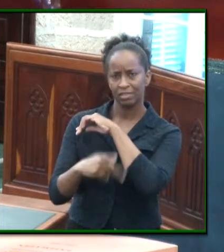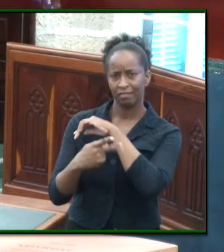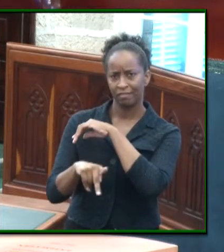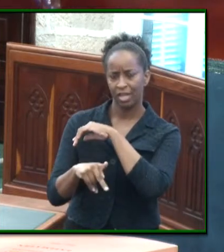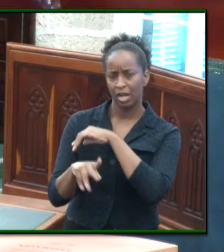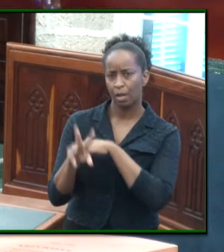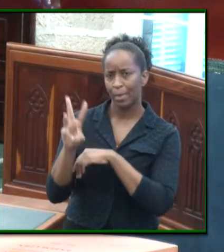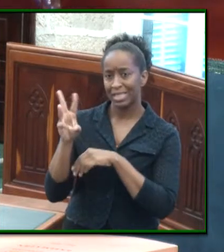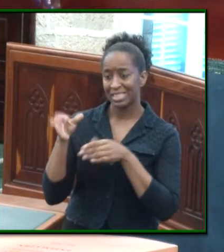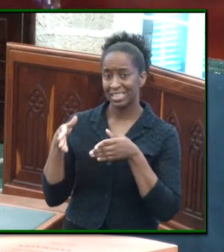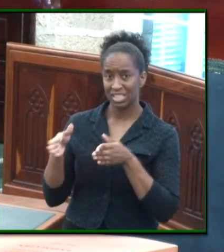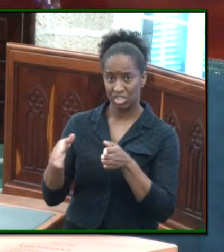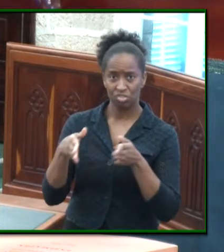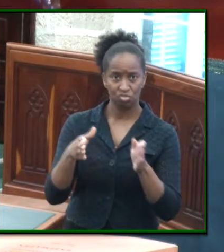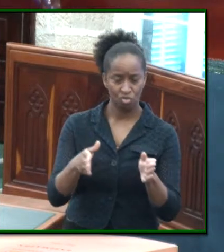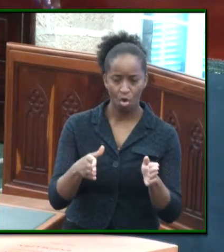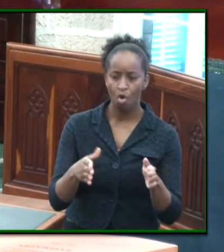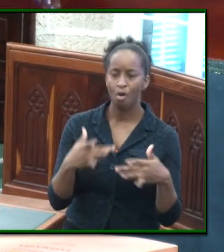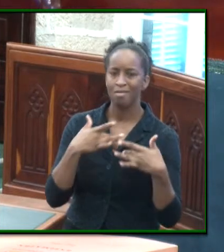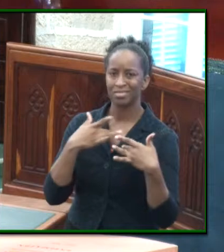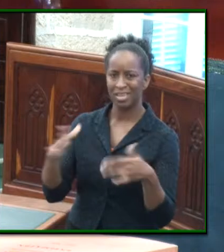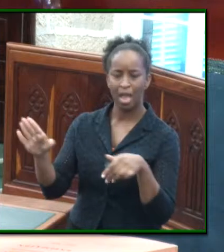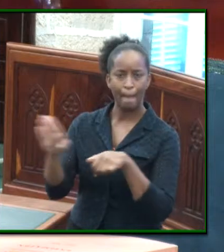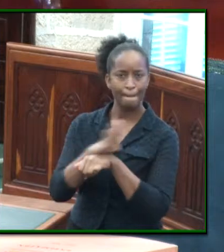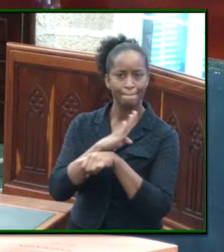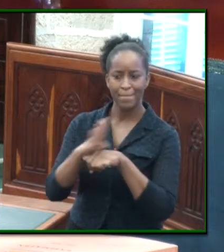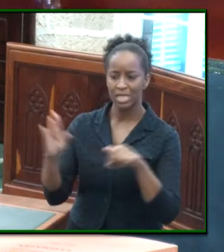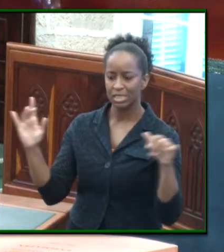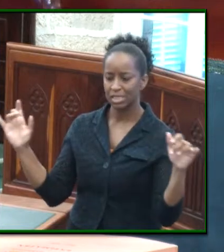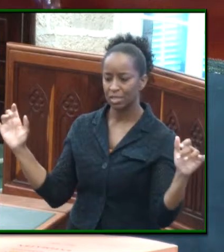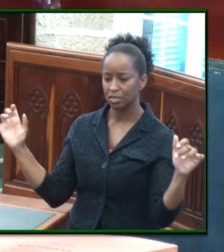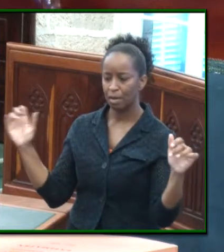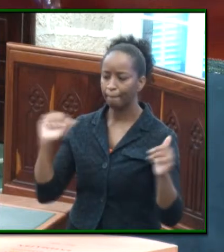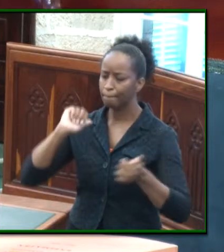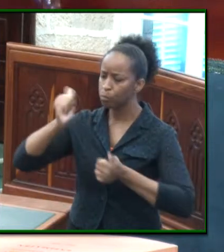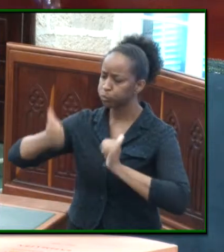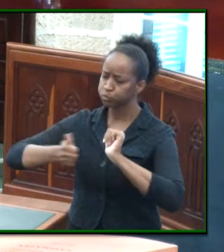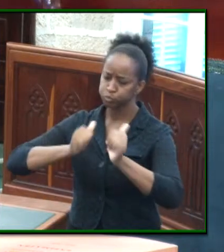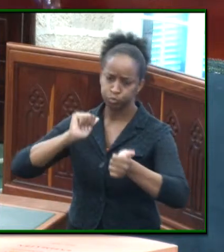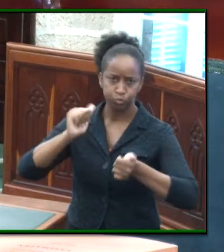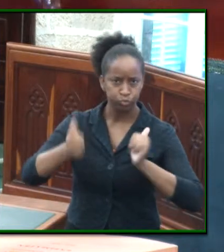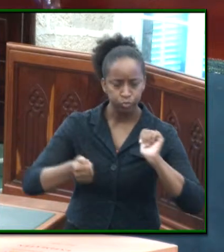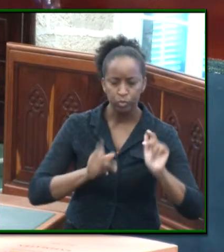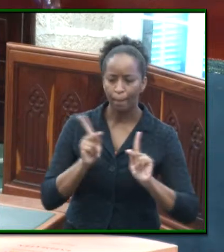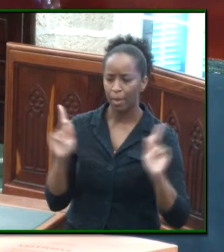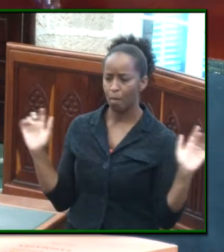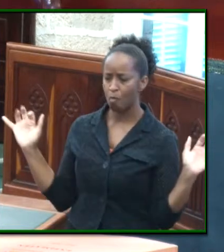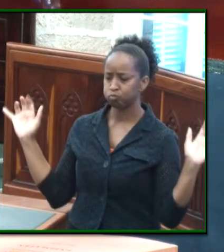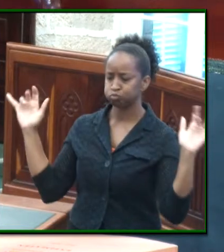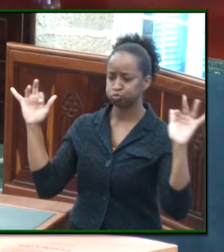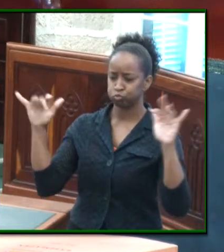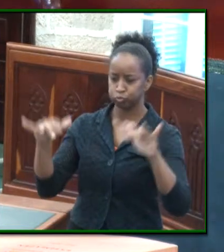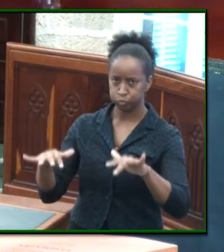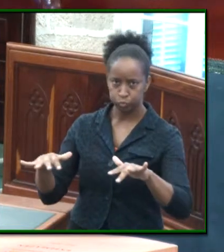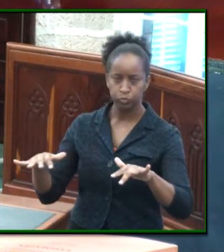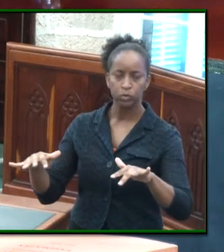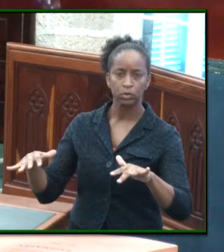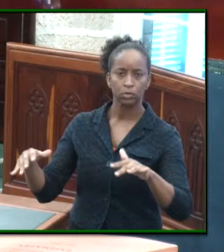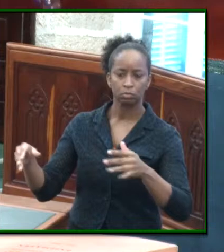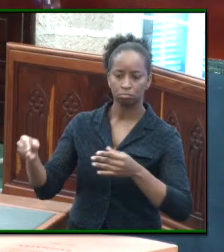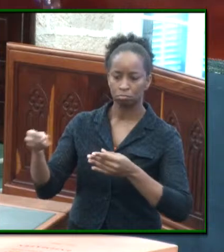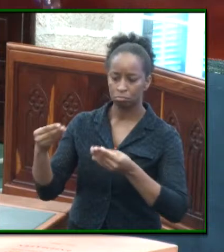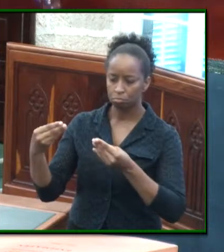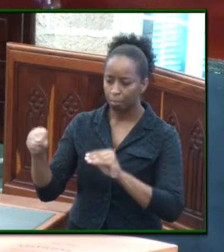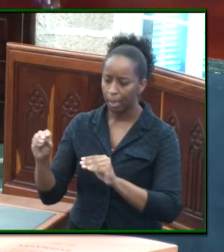transcending many types of businesses. And I do recall that there was a previous conversation about having a civic